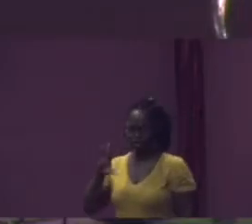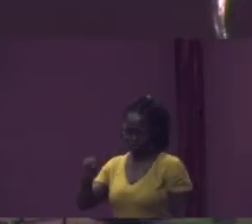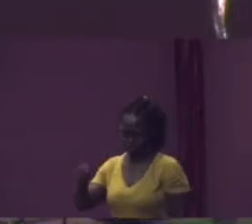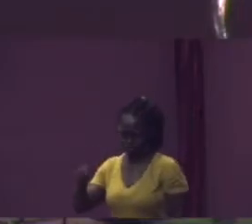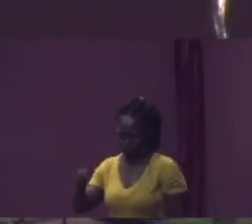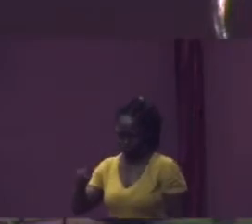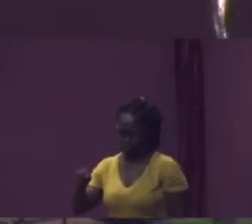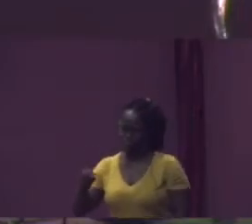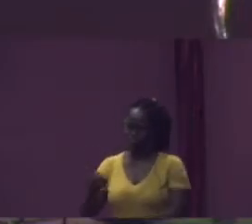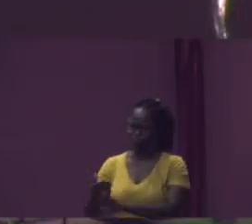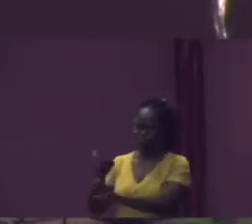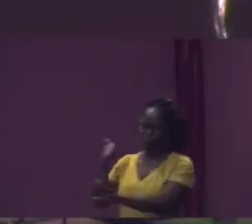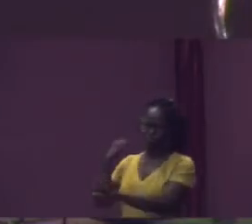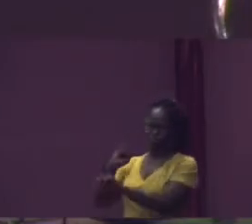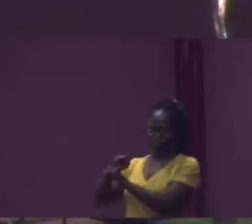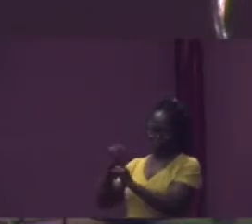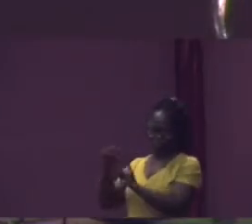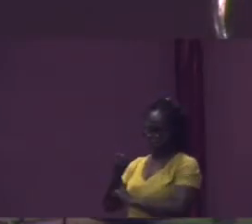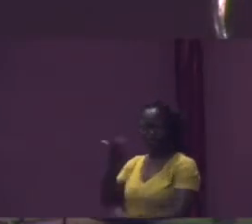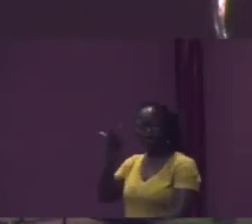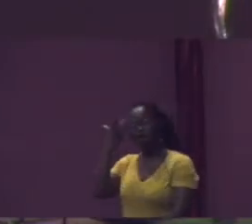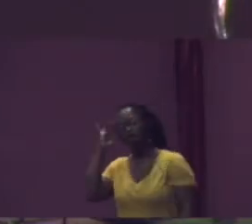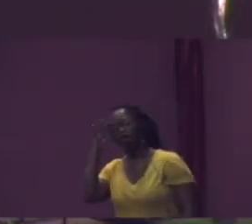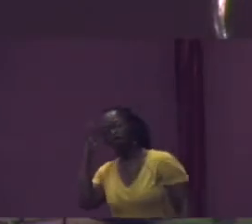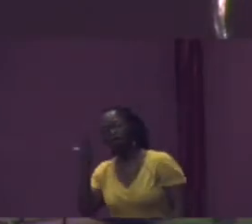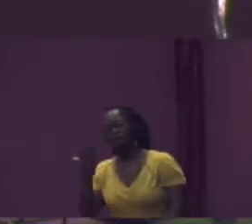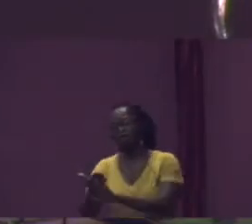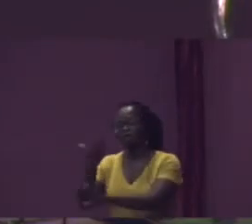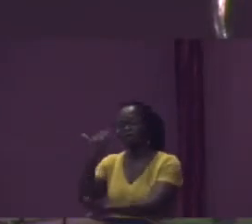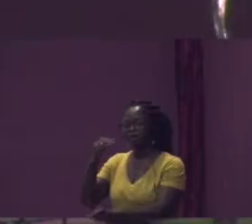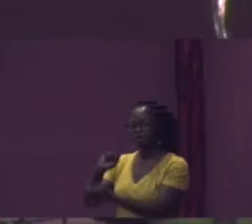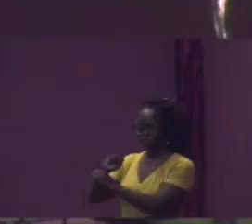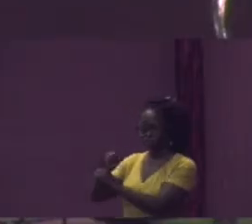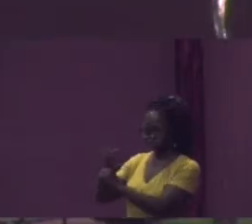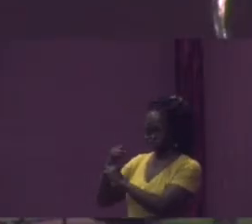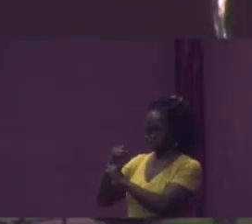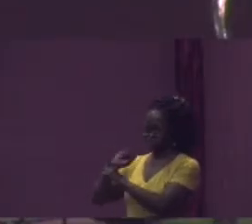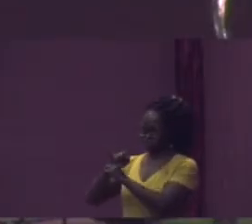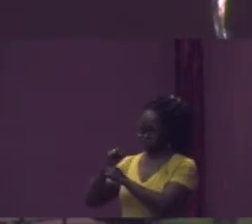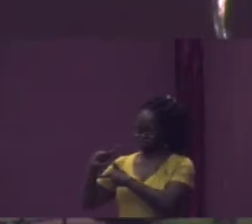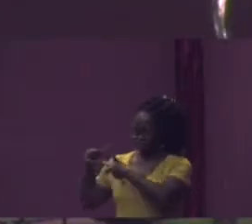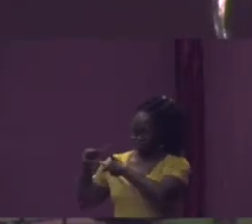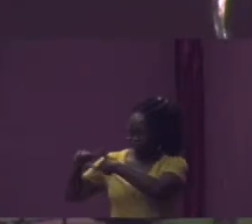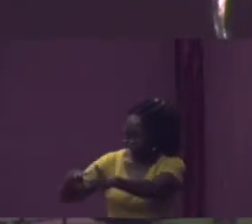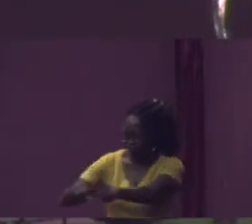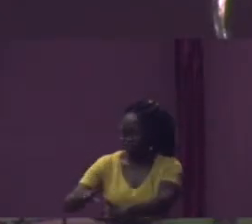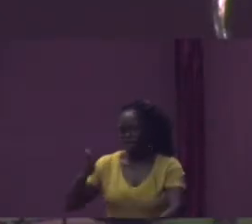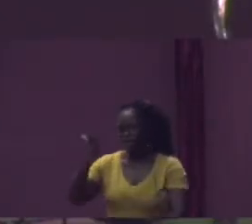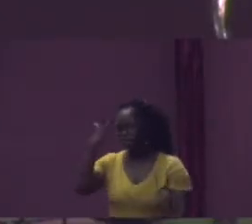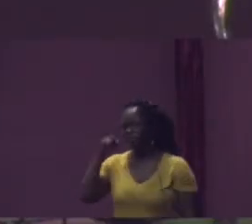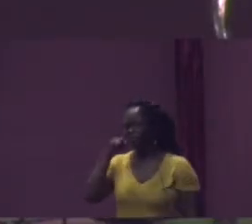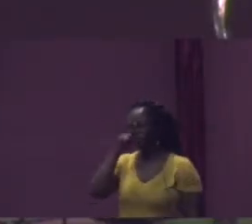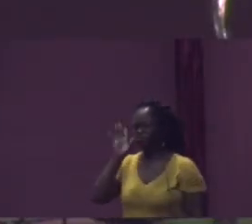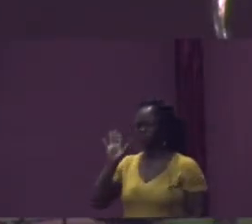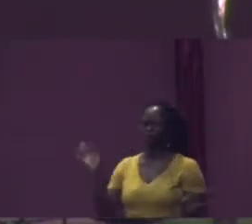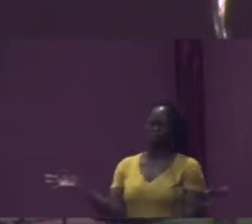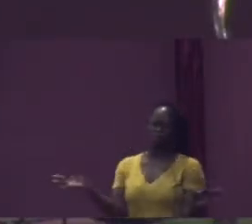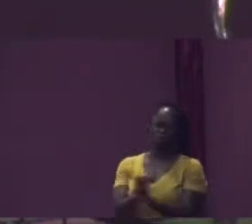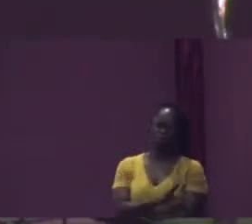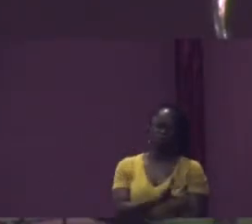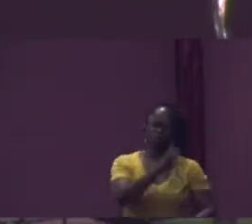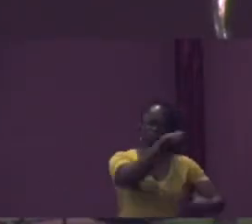assumed that life came with hazards from God and nature. And I quote, "The idea of risk is bound up with